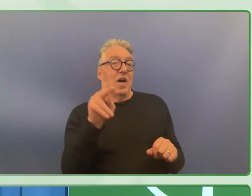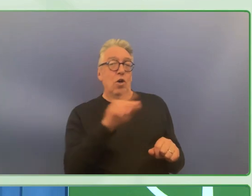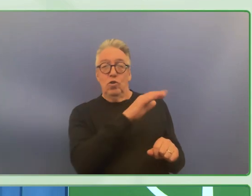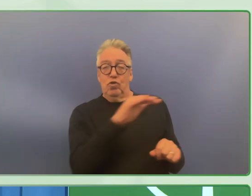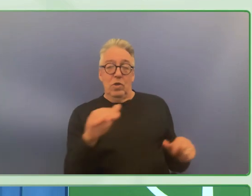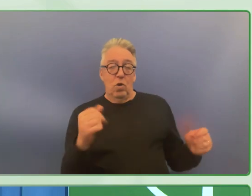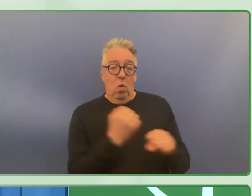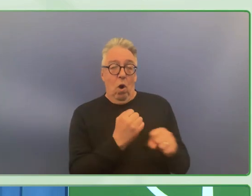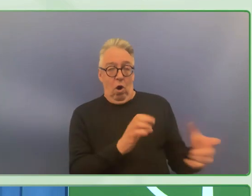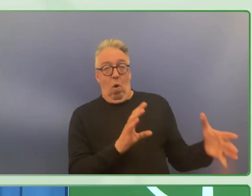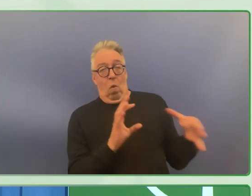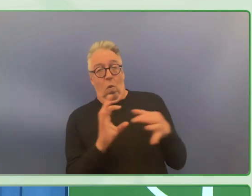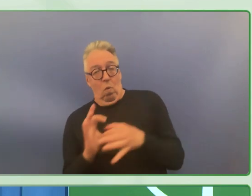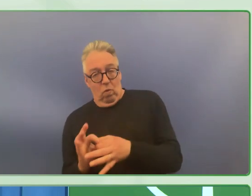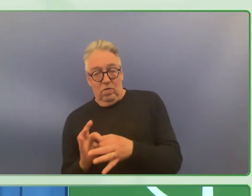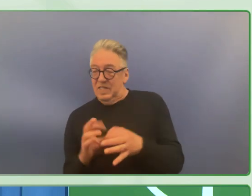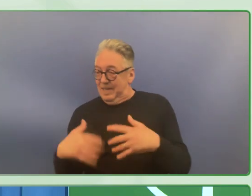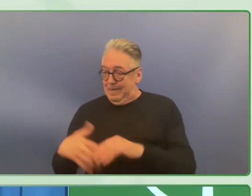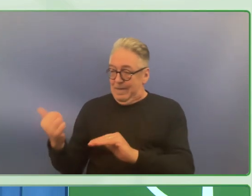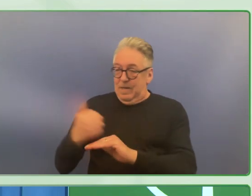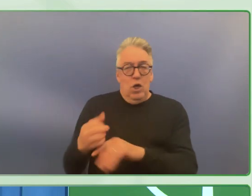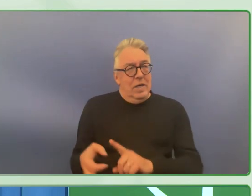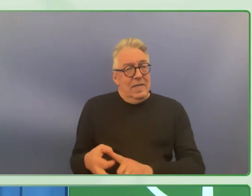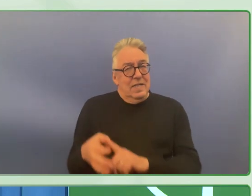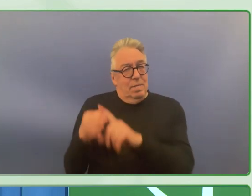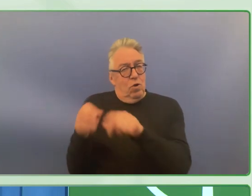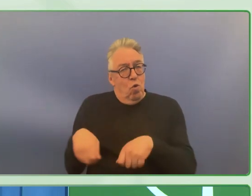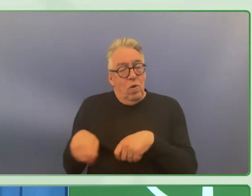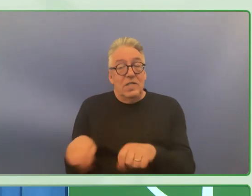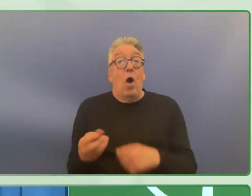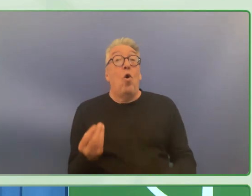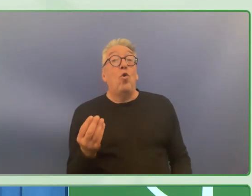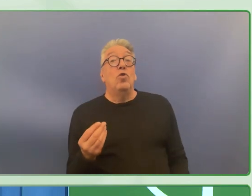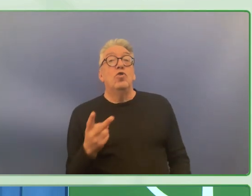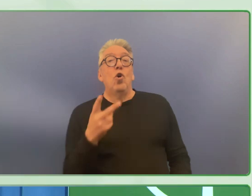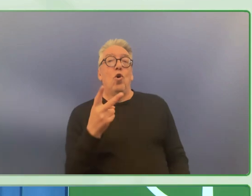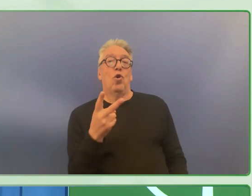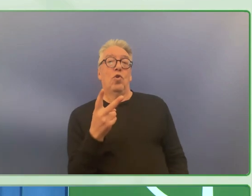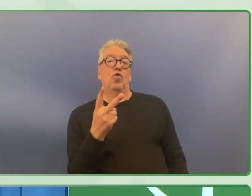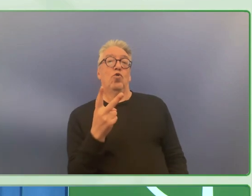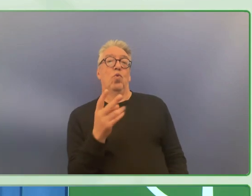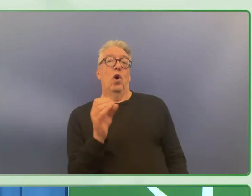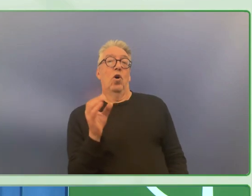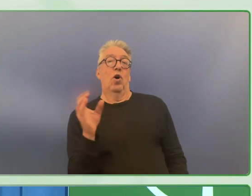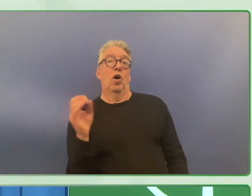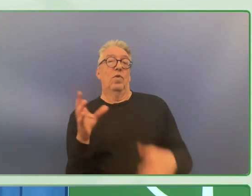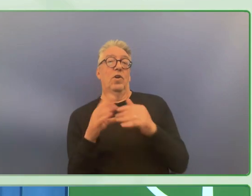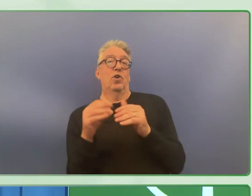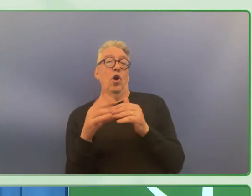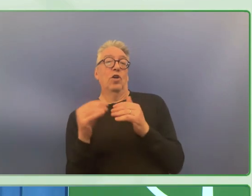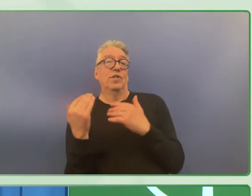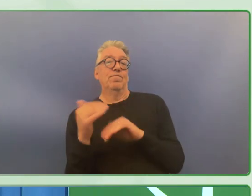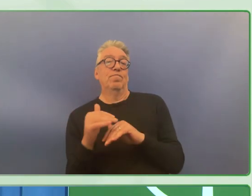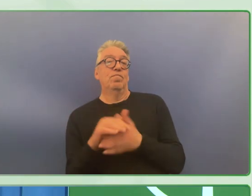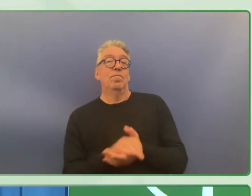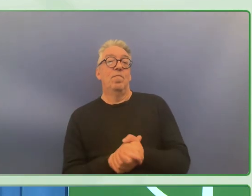parents to create a special wheelchair that costs $200. Now Zohar is one of the coolest